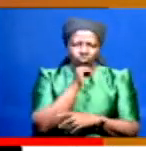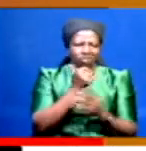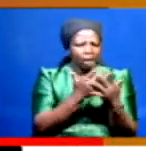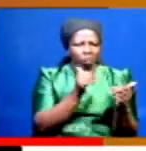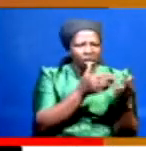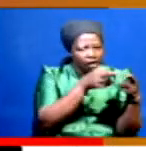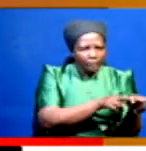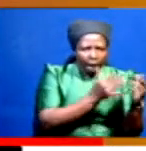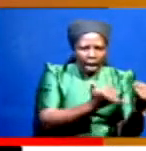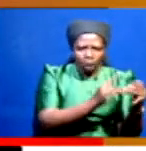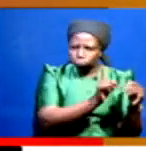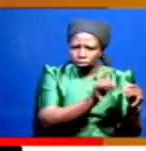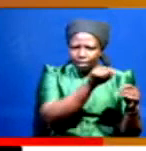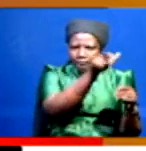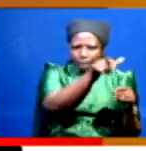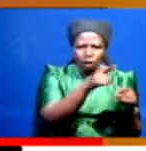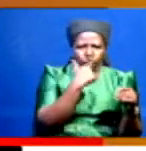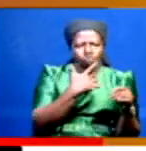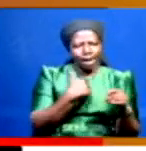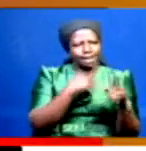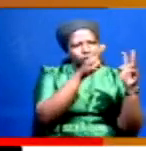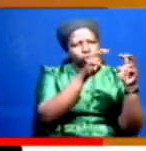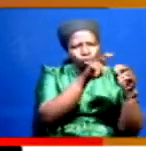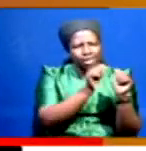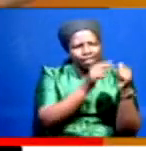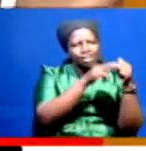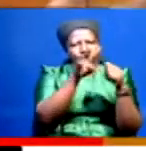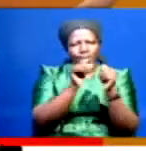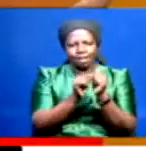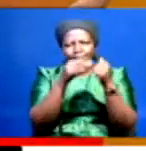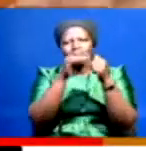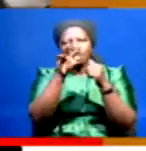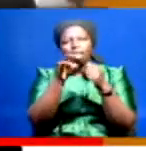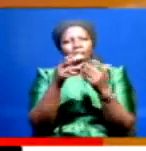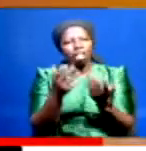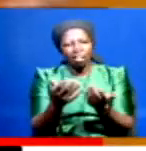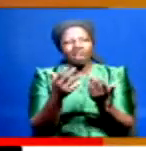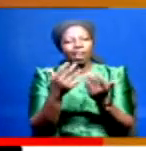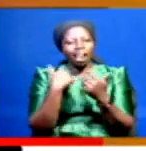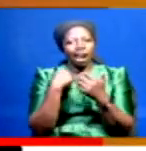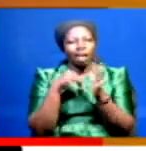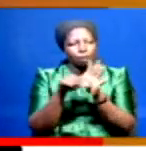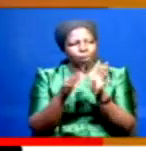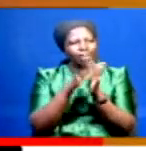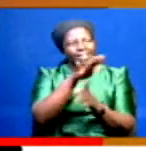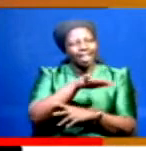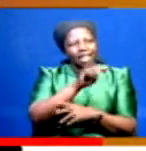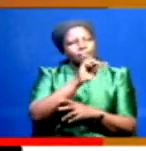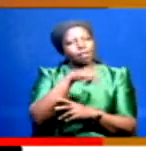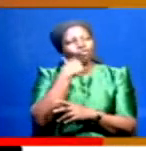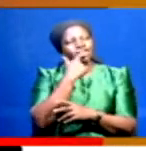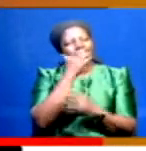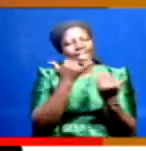happened. This is somebody who has had some issues in 2017, I think in 2018, had a run-in with the area MP, then who is the CS now,